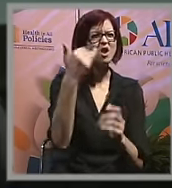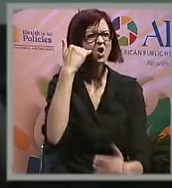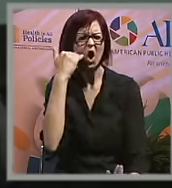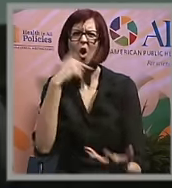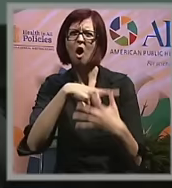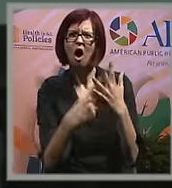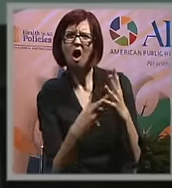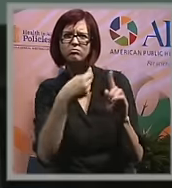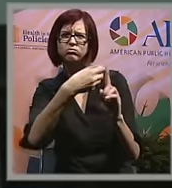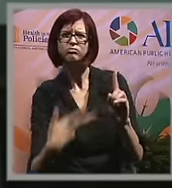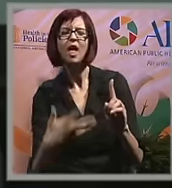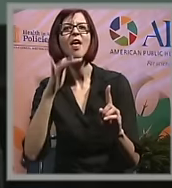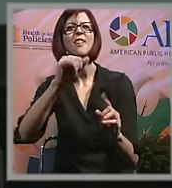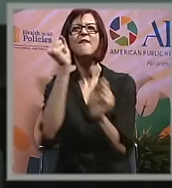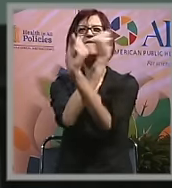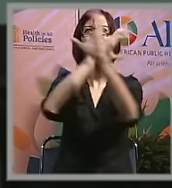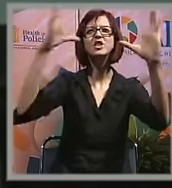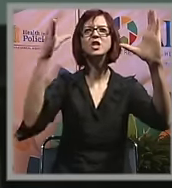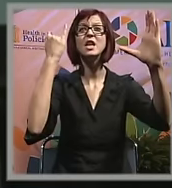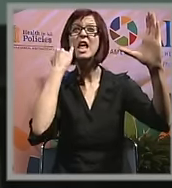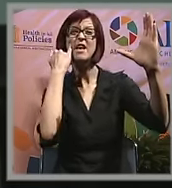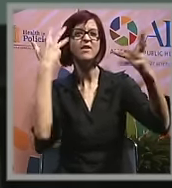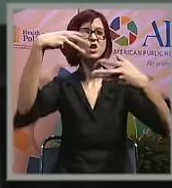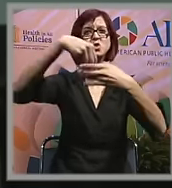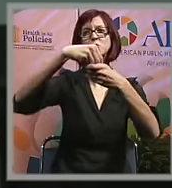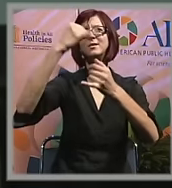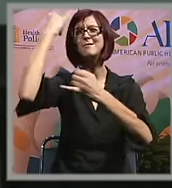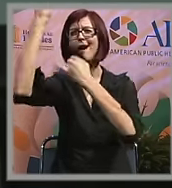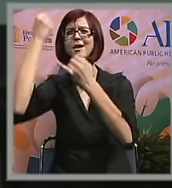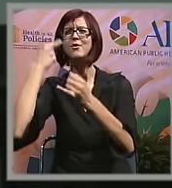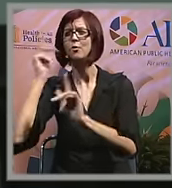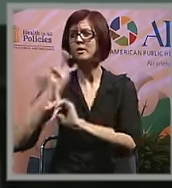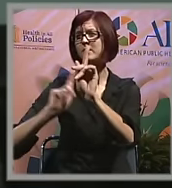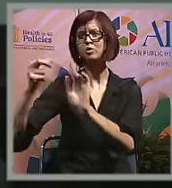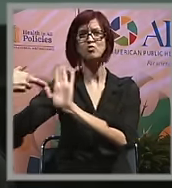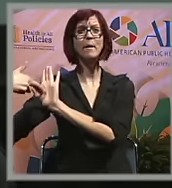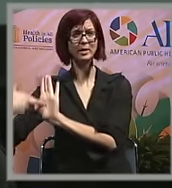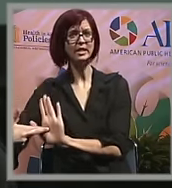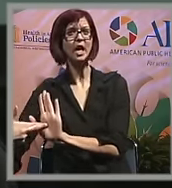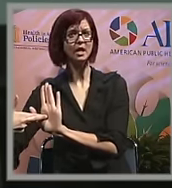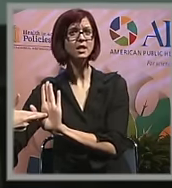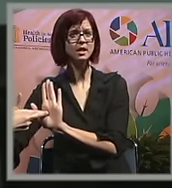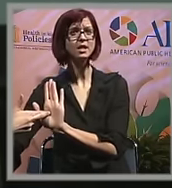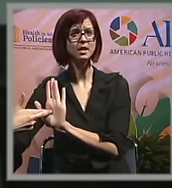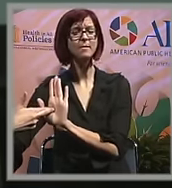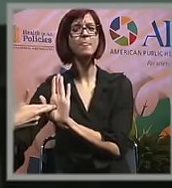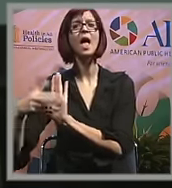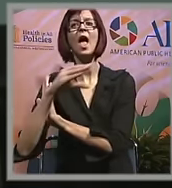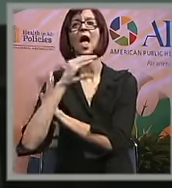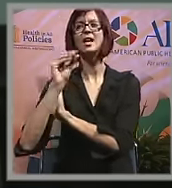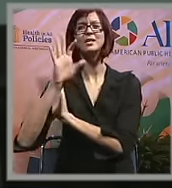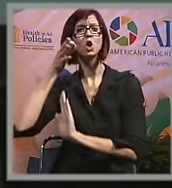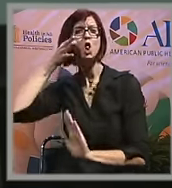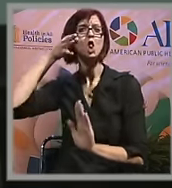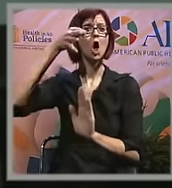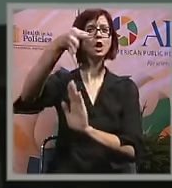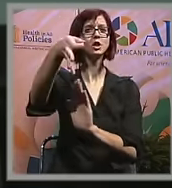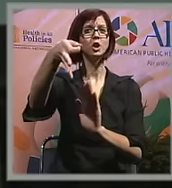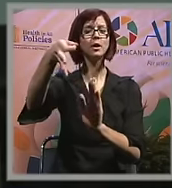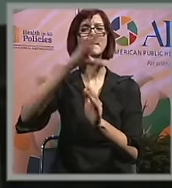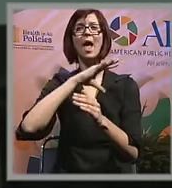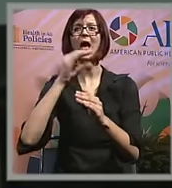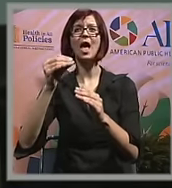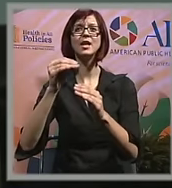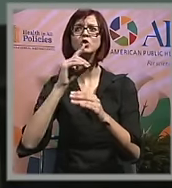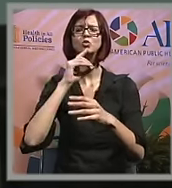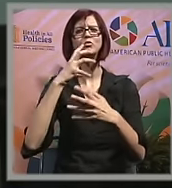And that vision, if it includes the ideas of the people that you represent, and it's long-term, and